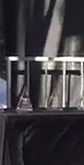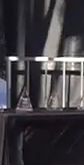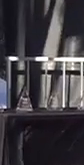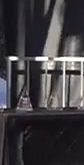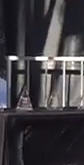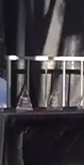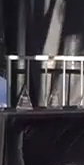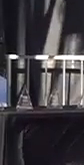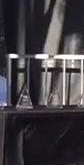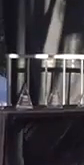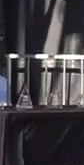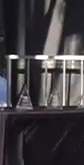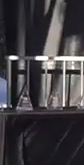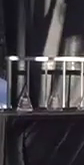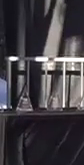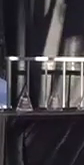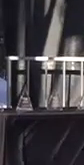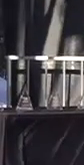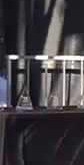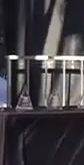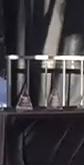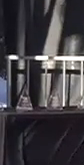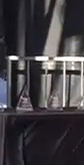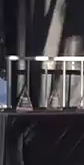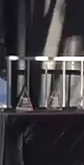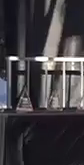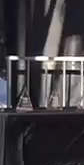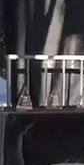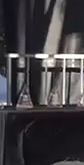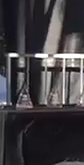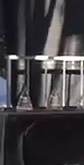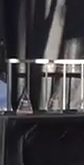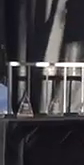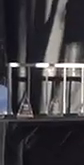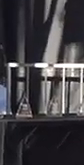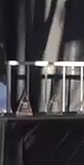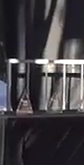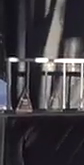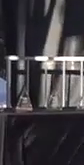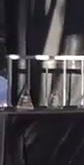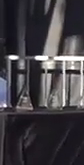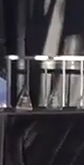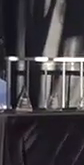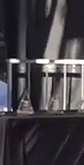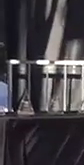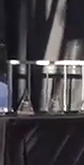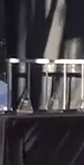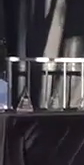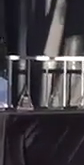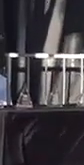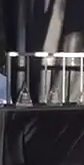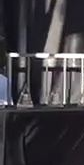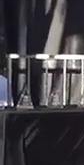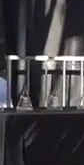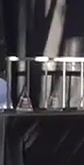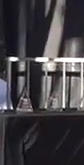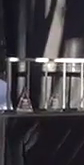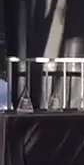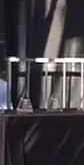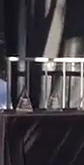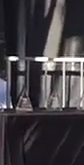On behalf of the board, staff, and volunteers of San Diego Lesbian, Gay, Bisexual,